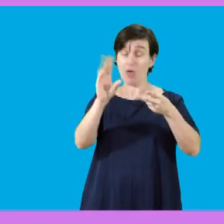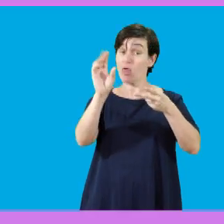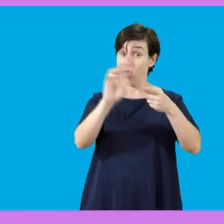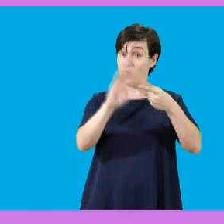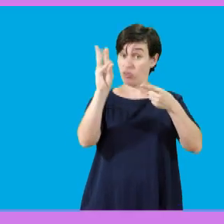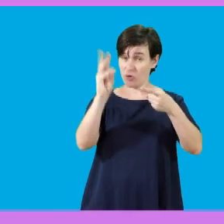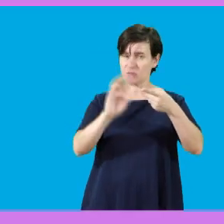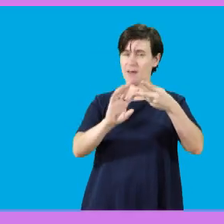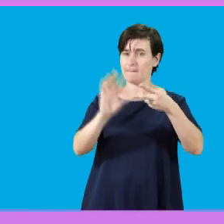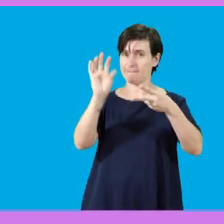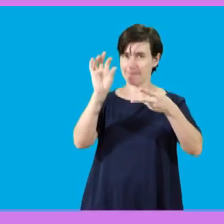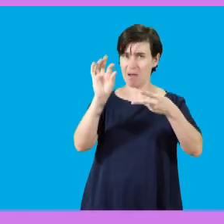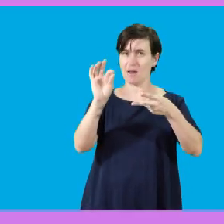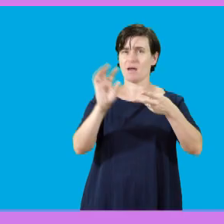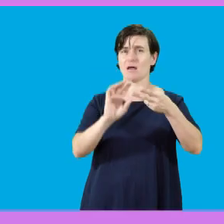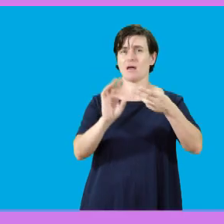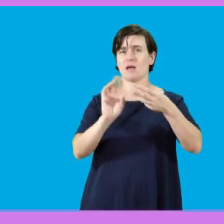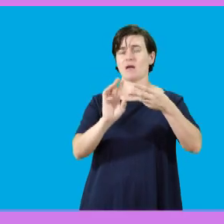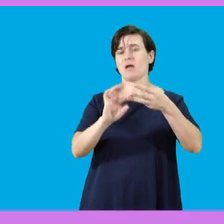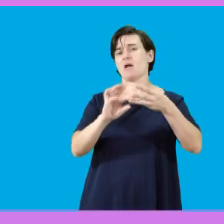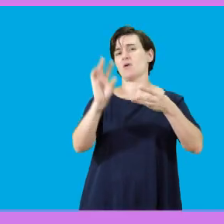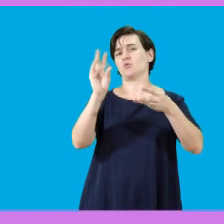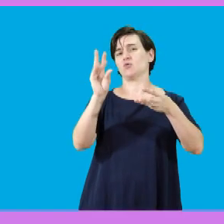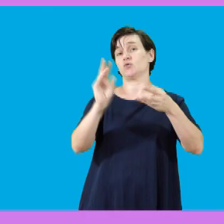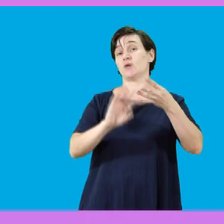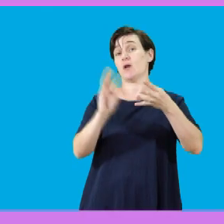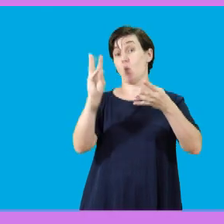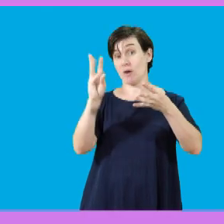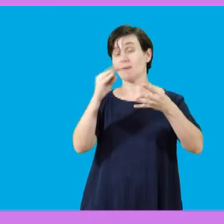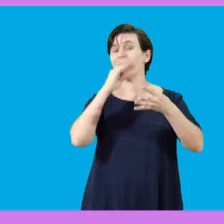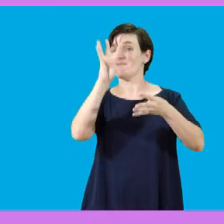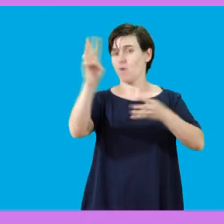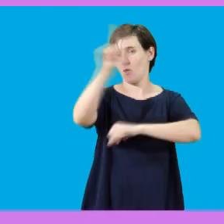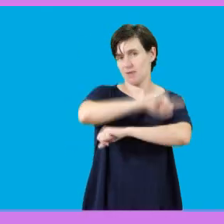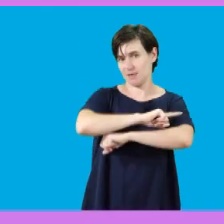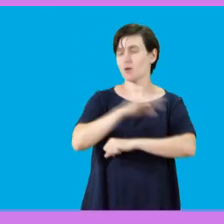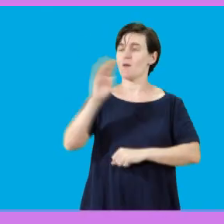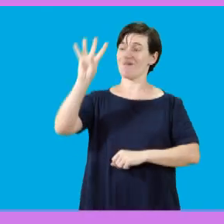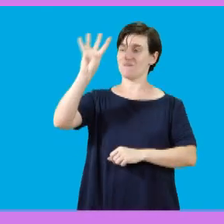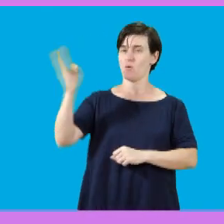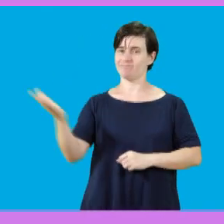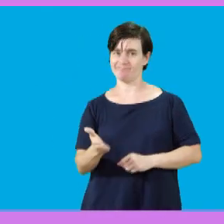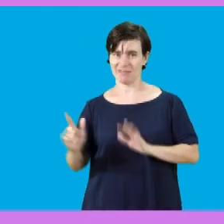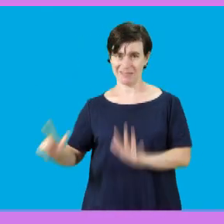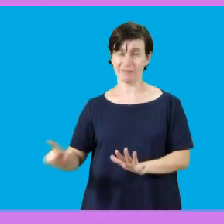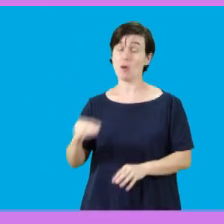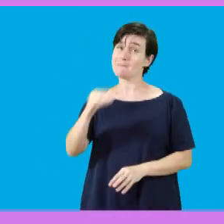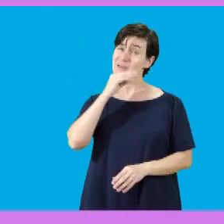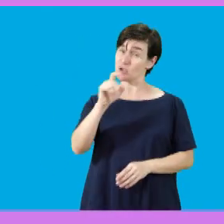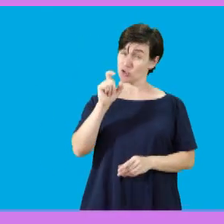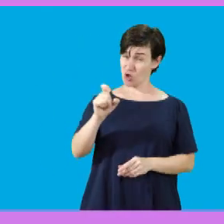Thursday, Monday, Tuesday, and Wednesday. So it's actually 4 over 7. So the probability is 4 over 7. We've got 4